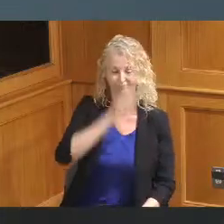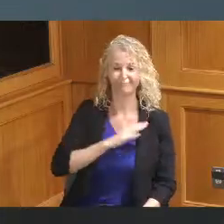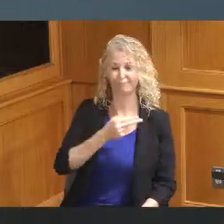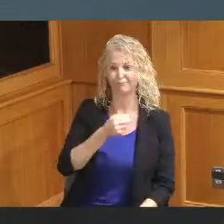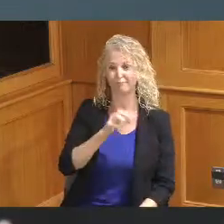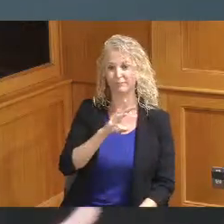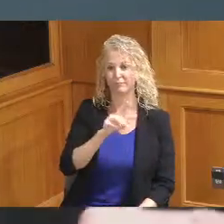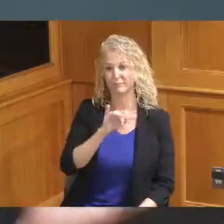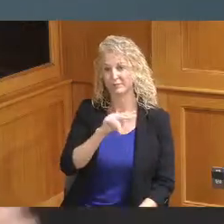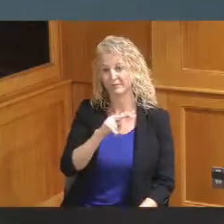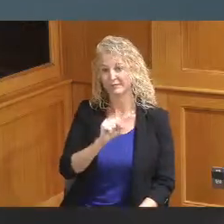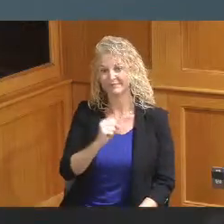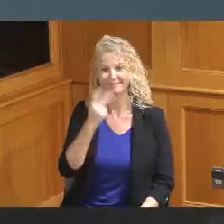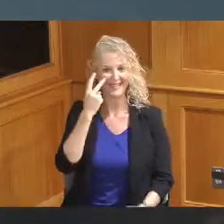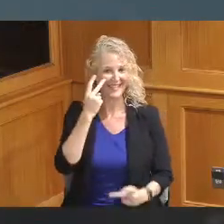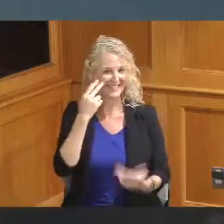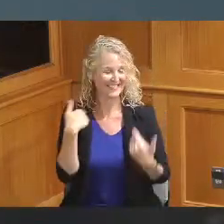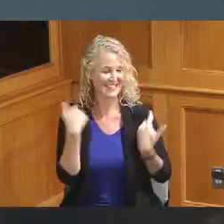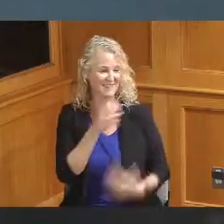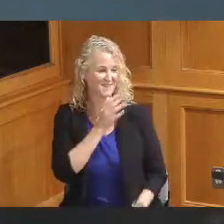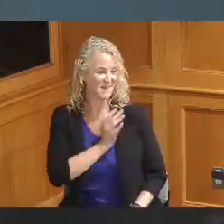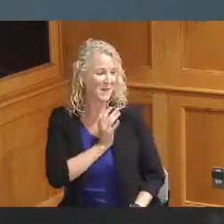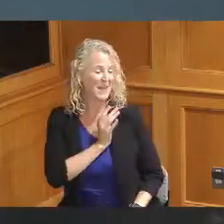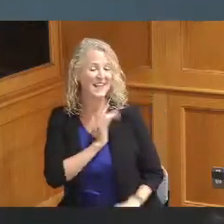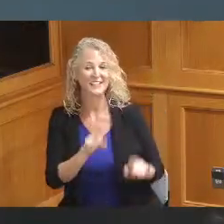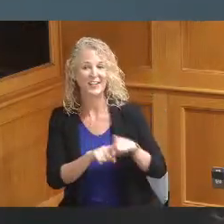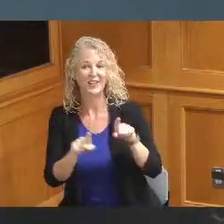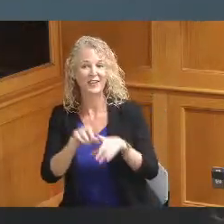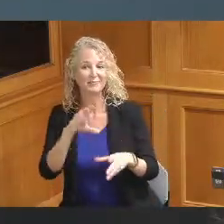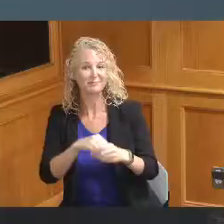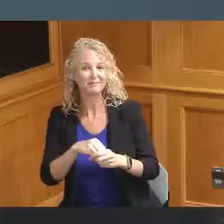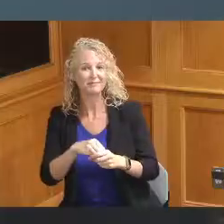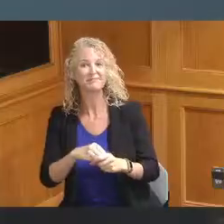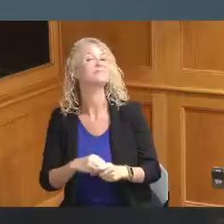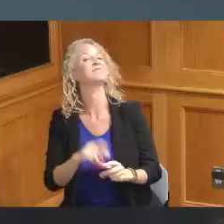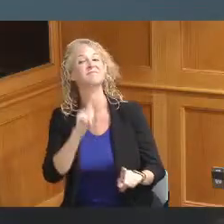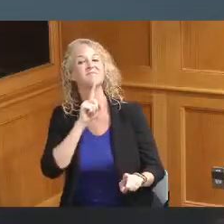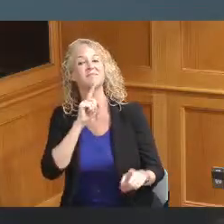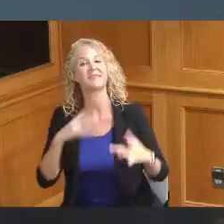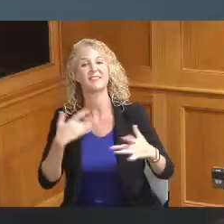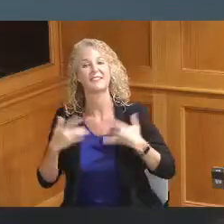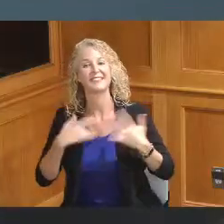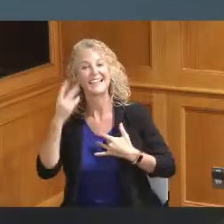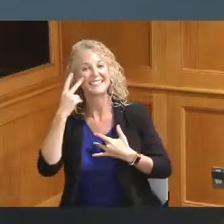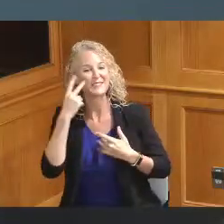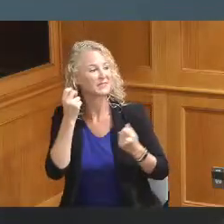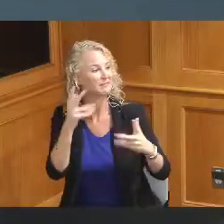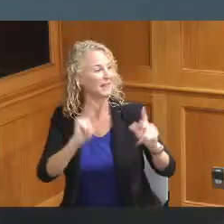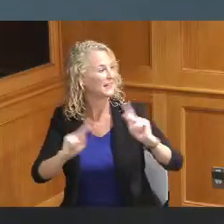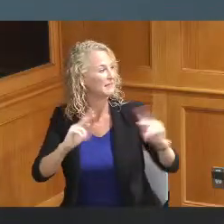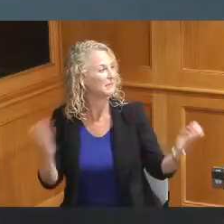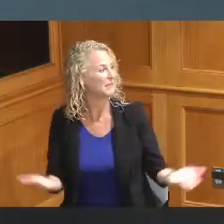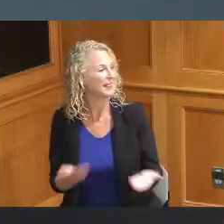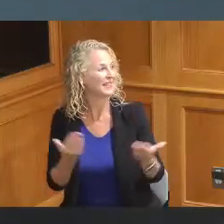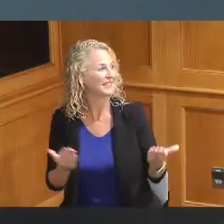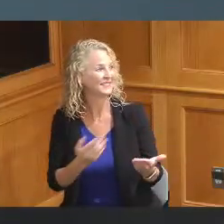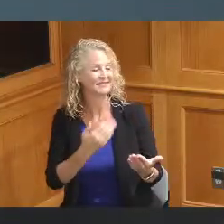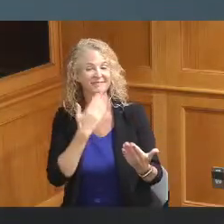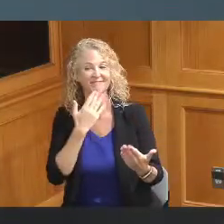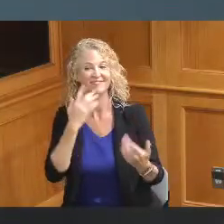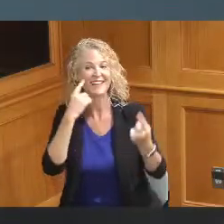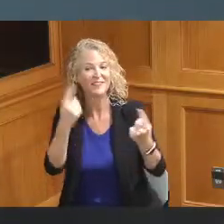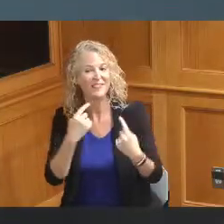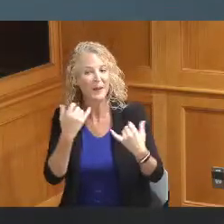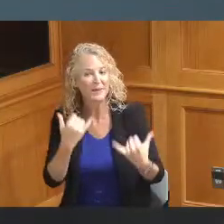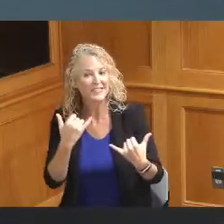And thanks, and I see a young lady over there who's also a cadet, so that's even better. But thank you all for choosing us to come here